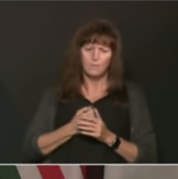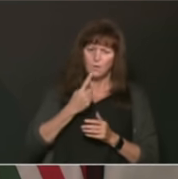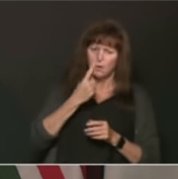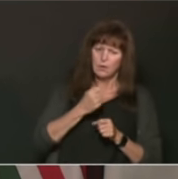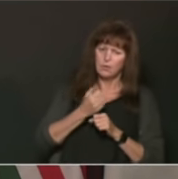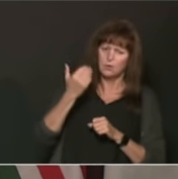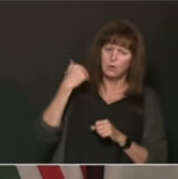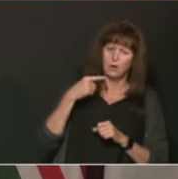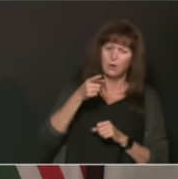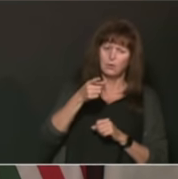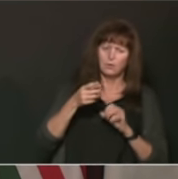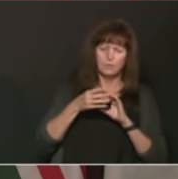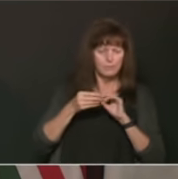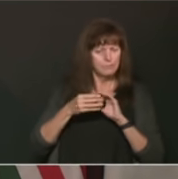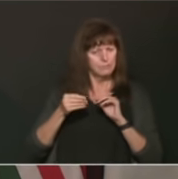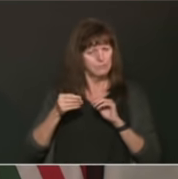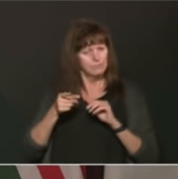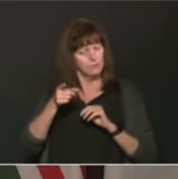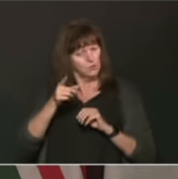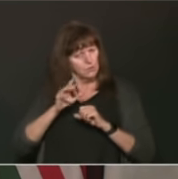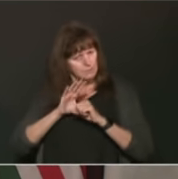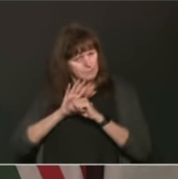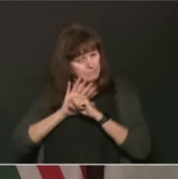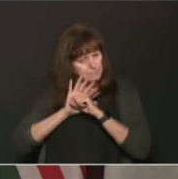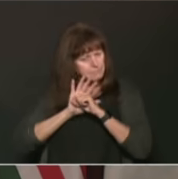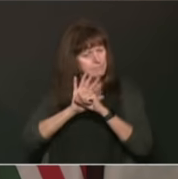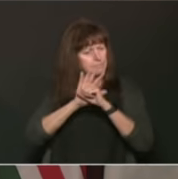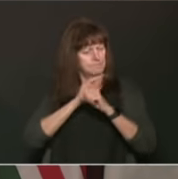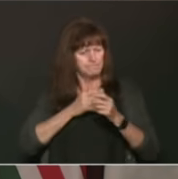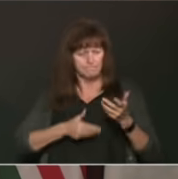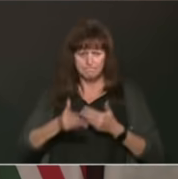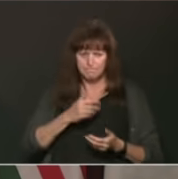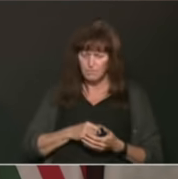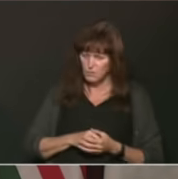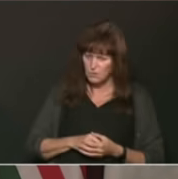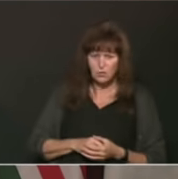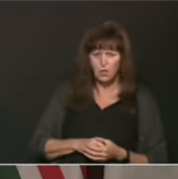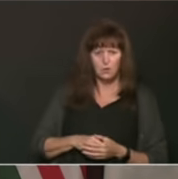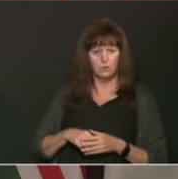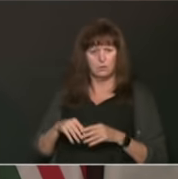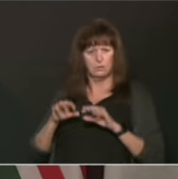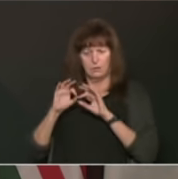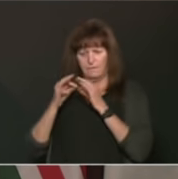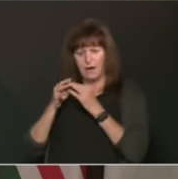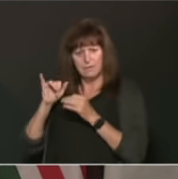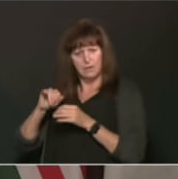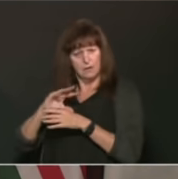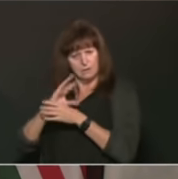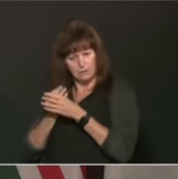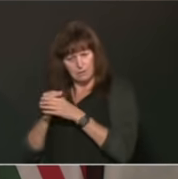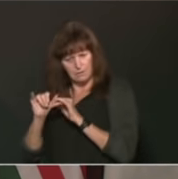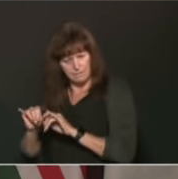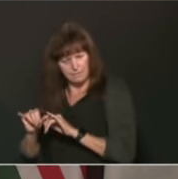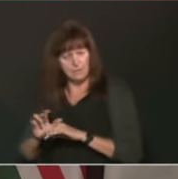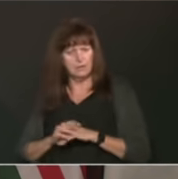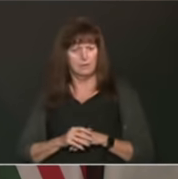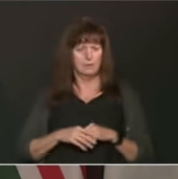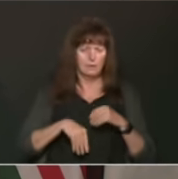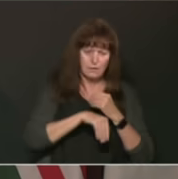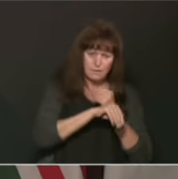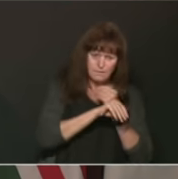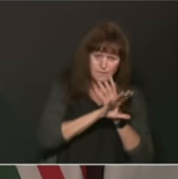own family unit, within your own household, have virtual celebrations. This year, it's a bit more